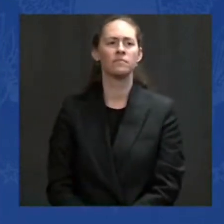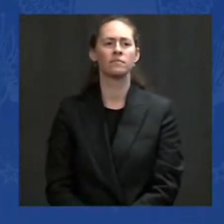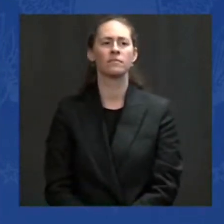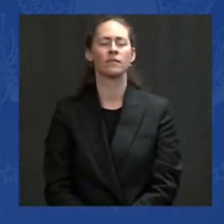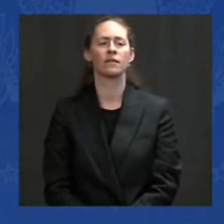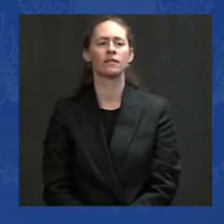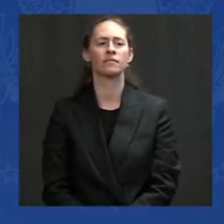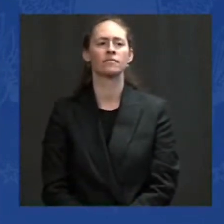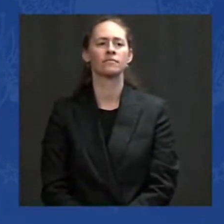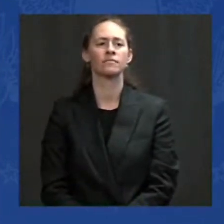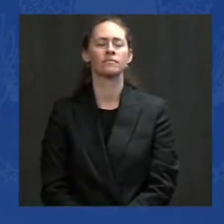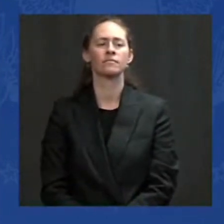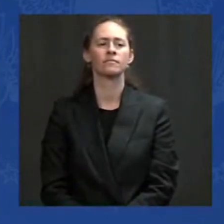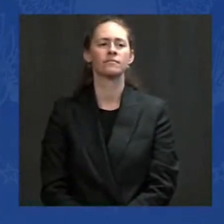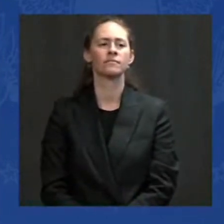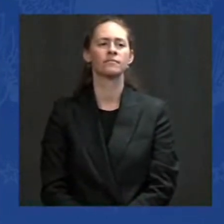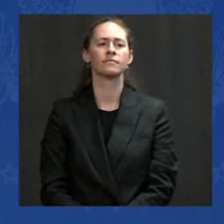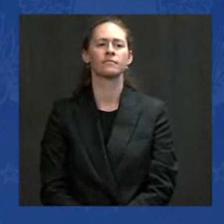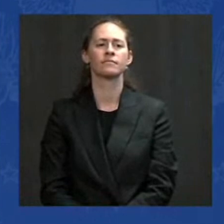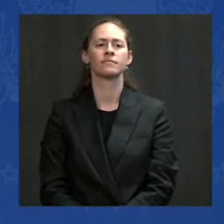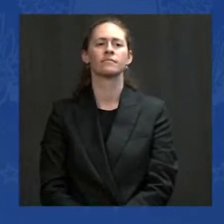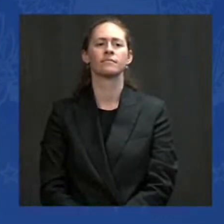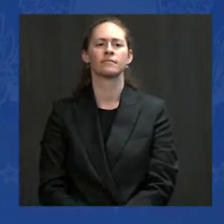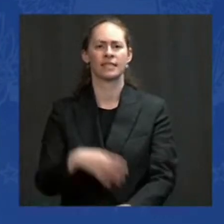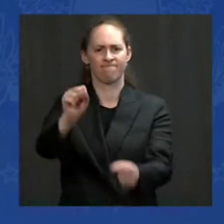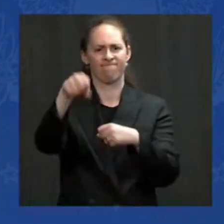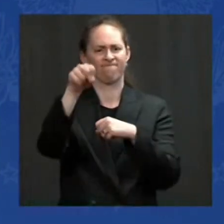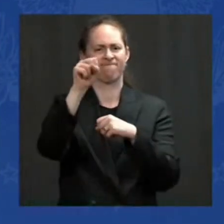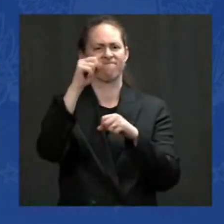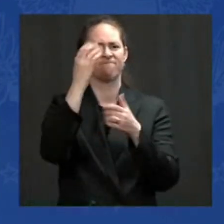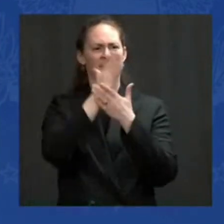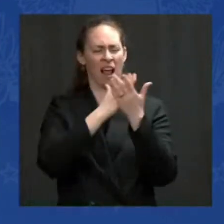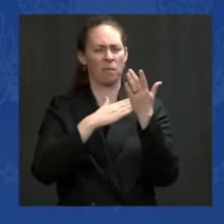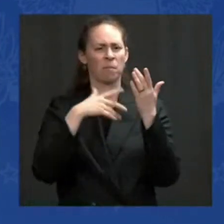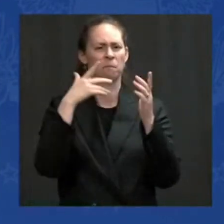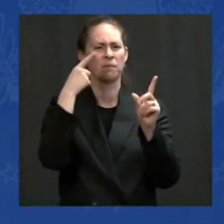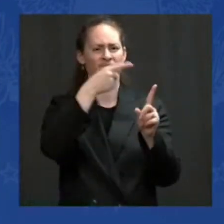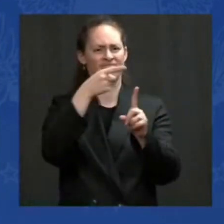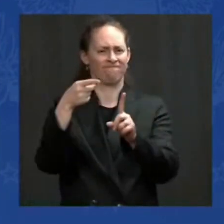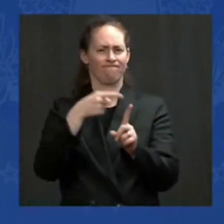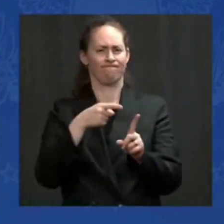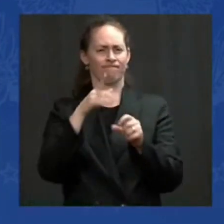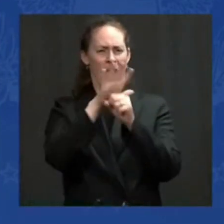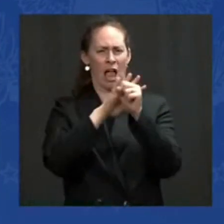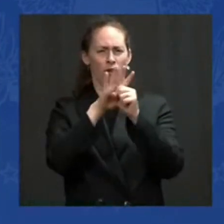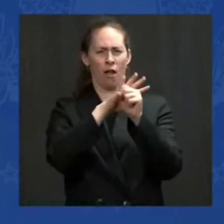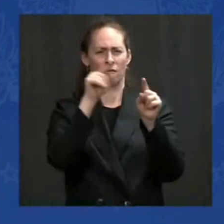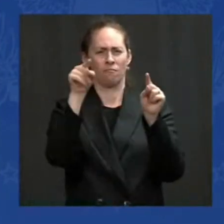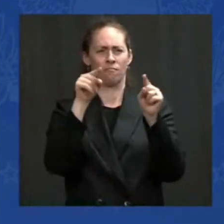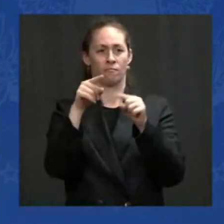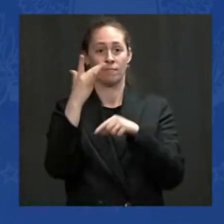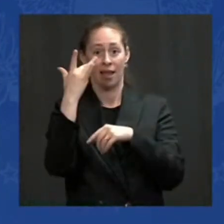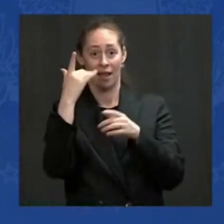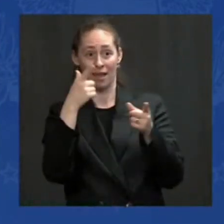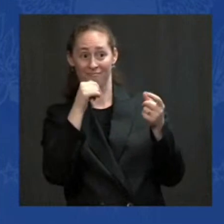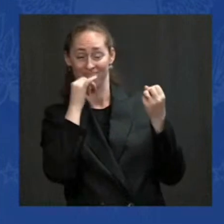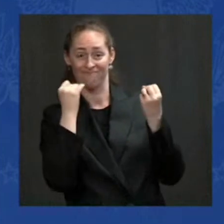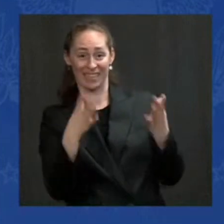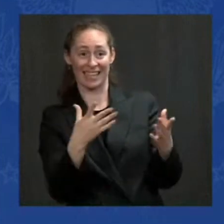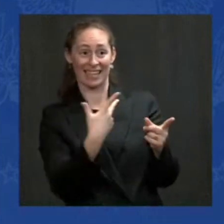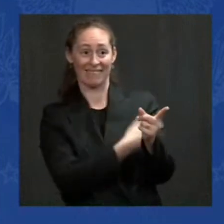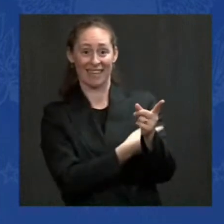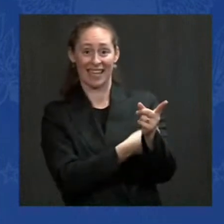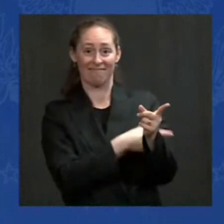Yes, you pointed to some areas we're following closely, both because of their low vaccination rates, as well as because we're